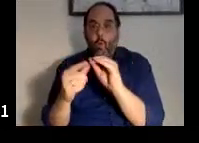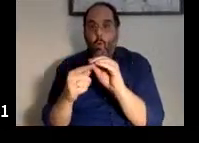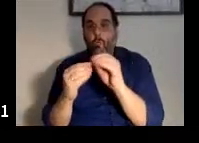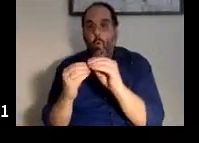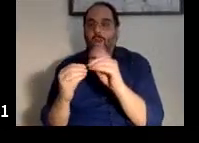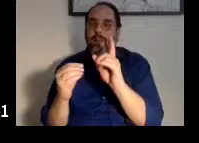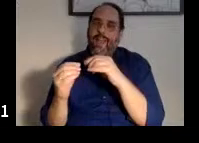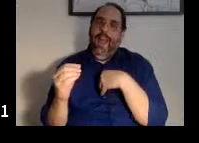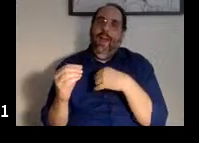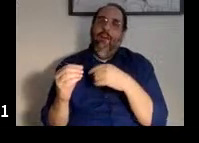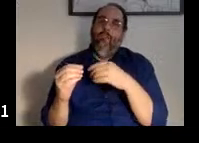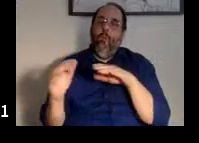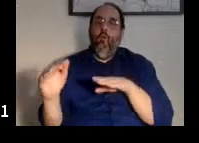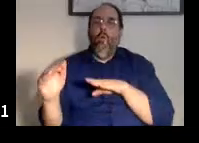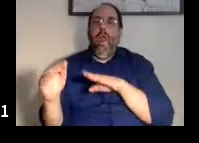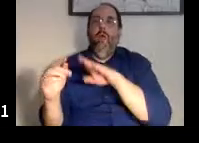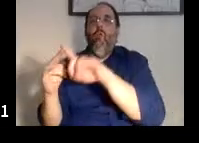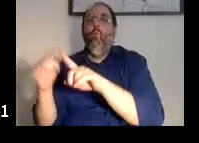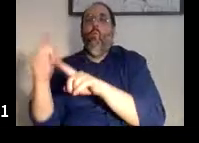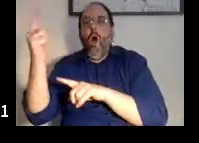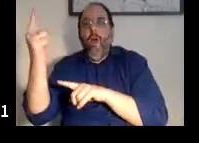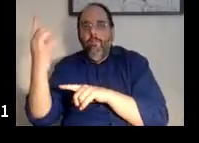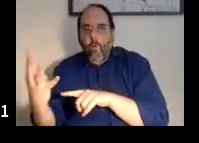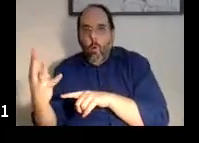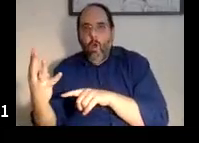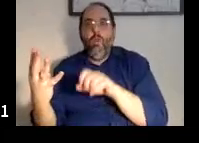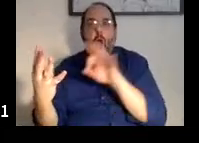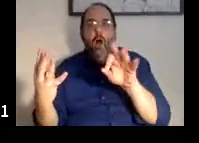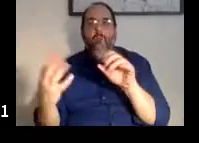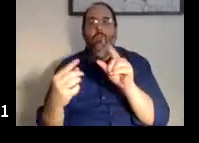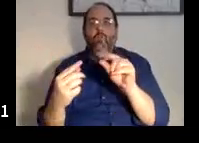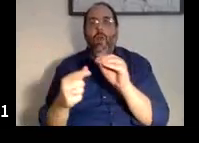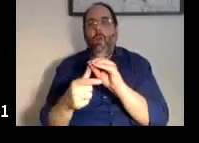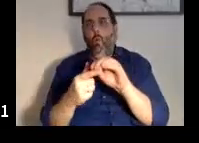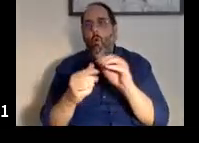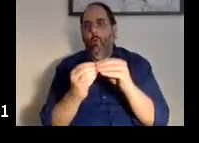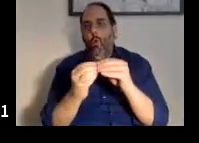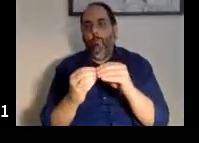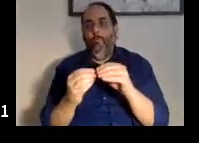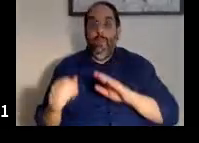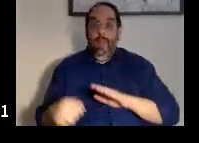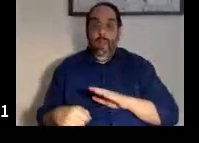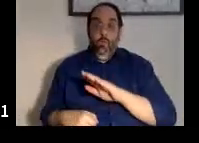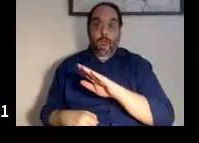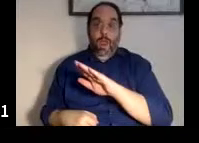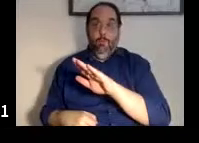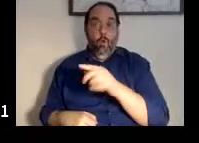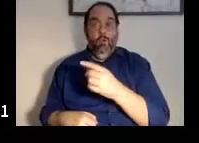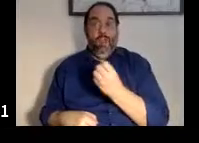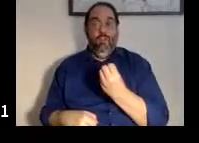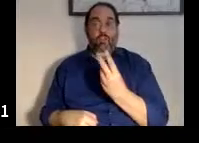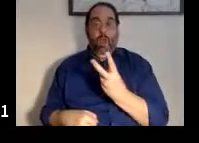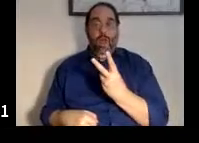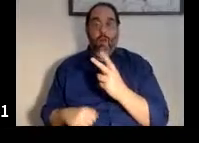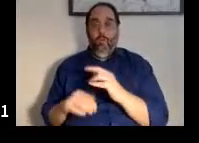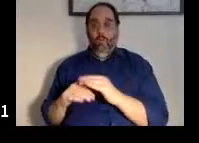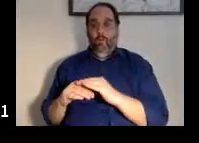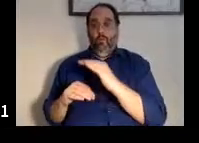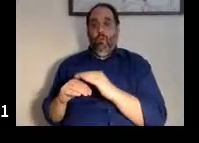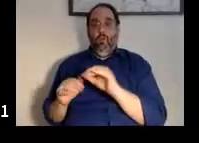a quarter of your elevated play components. And the ramp going up can only go up 12 vertical